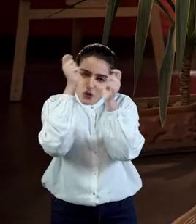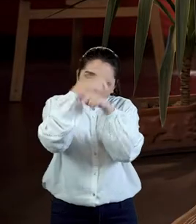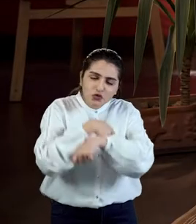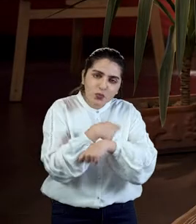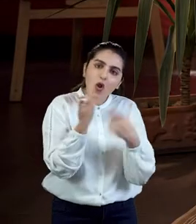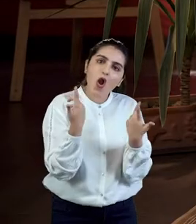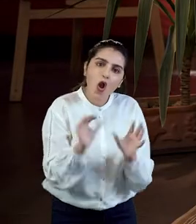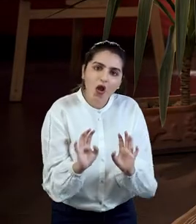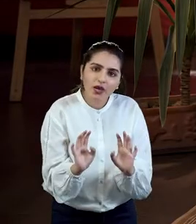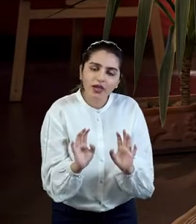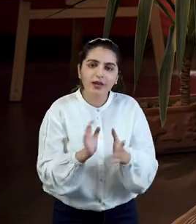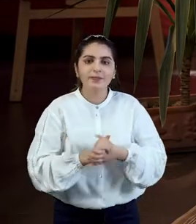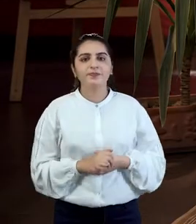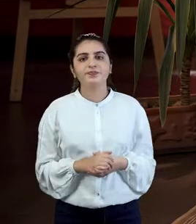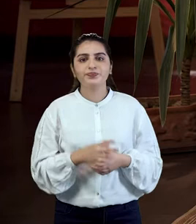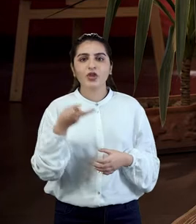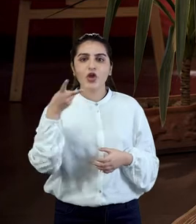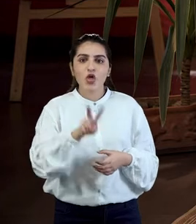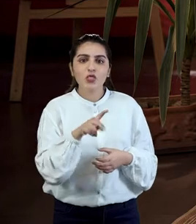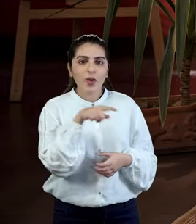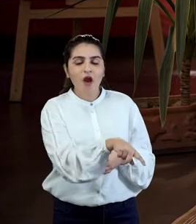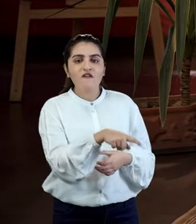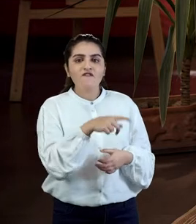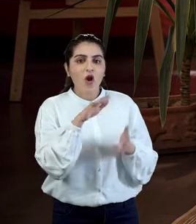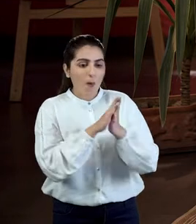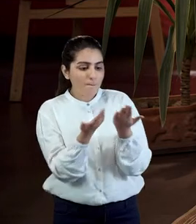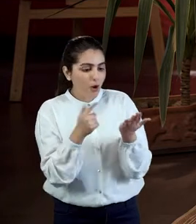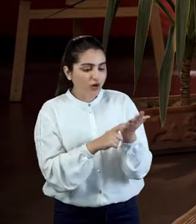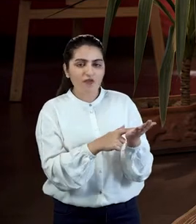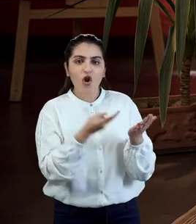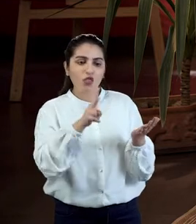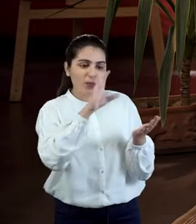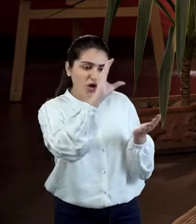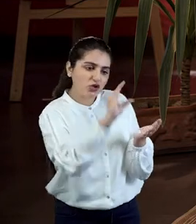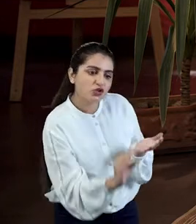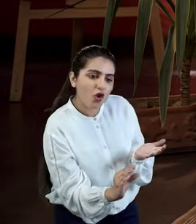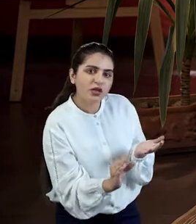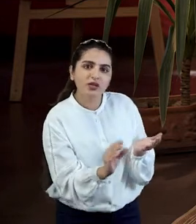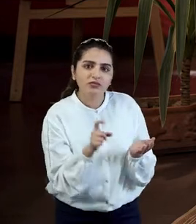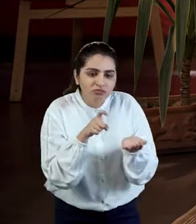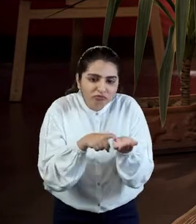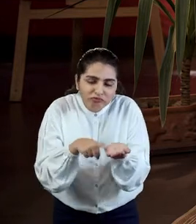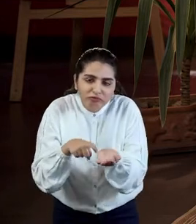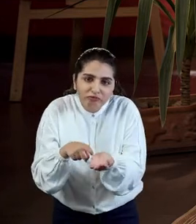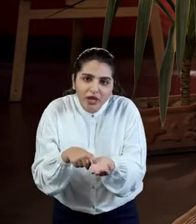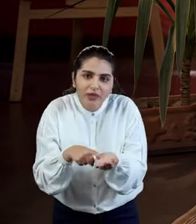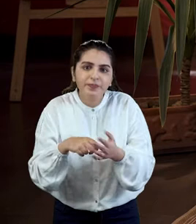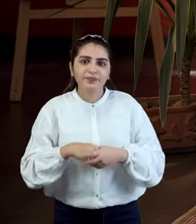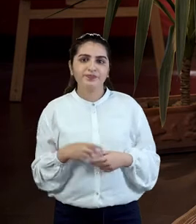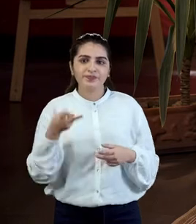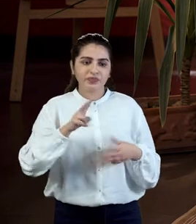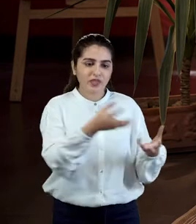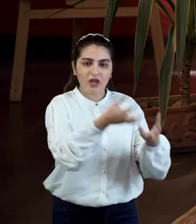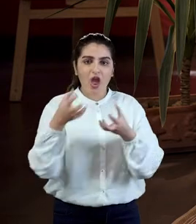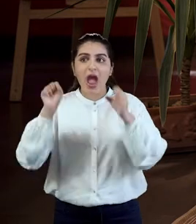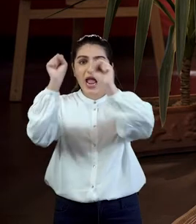thi na, chooza. So the little toes Eliza turned into a chooza, but the book betrayed her. He scooped Eliza up